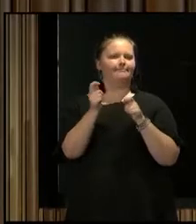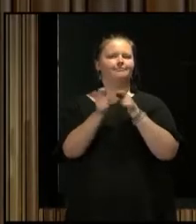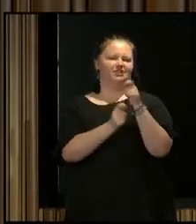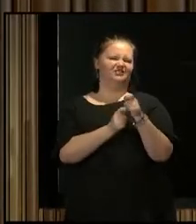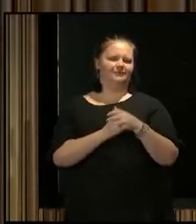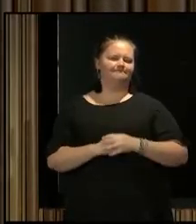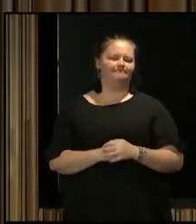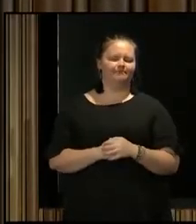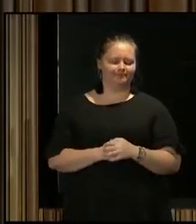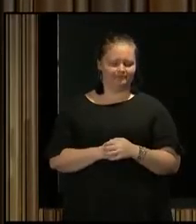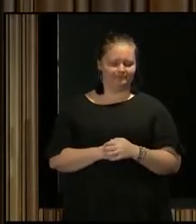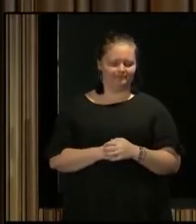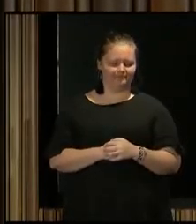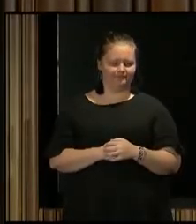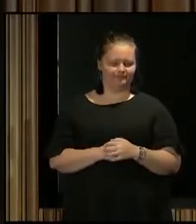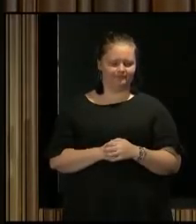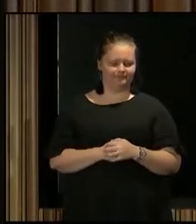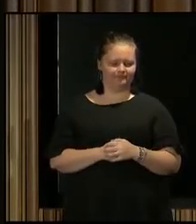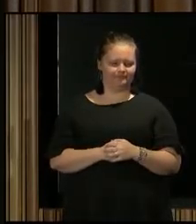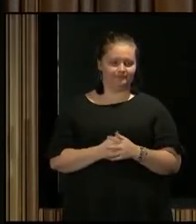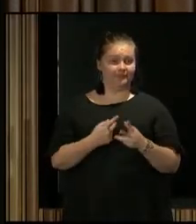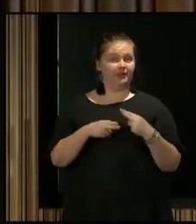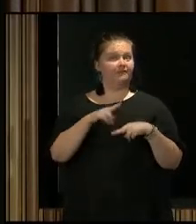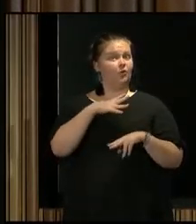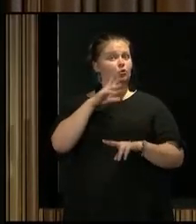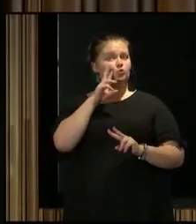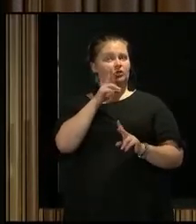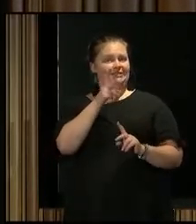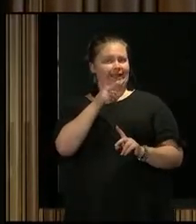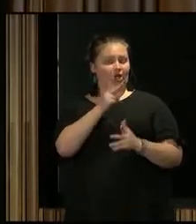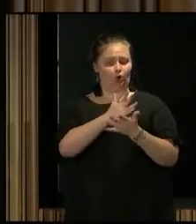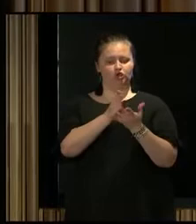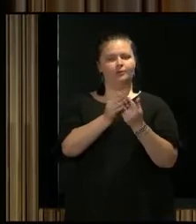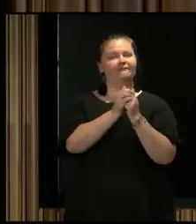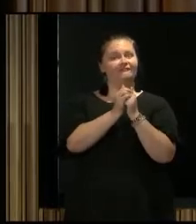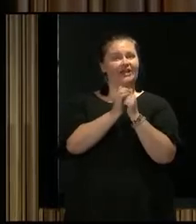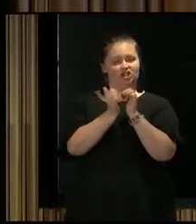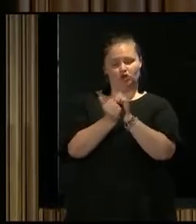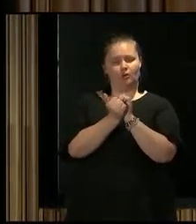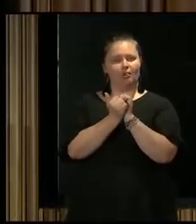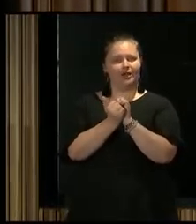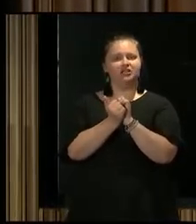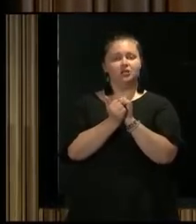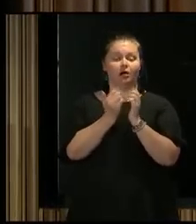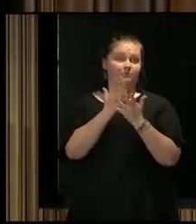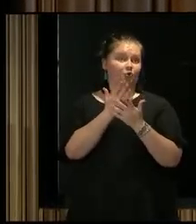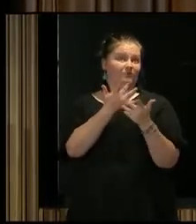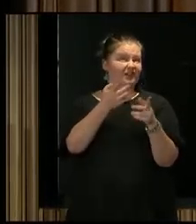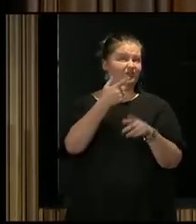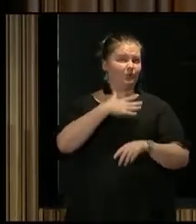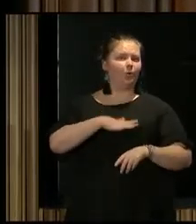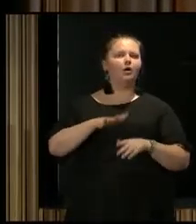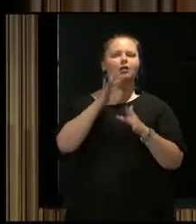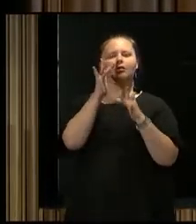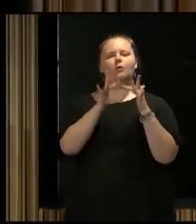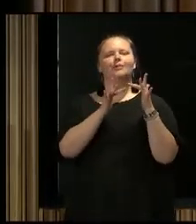way. For those of you who would like to revisit the conversation or share it with friends and colleagues, and I'm sure many of you will, the webcast